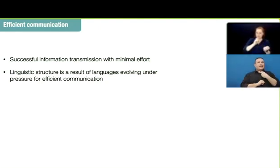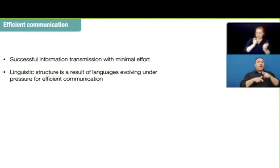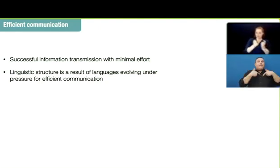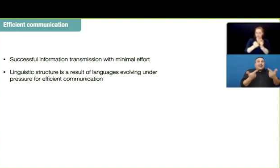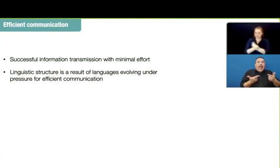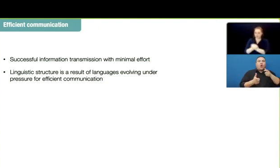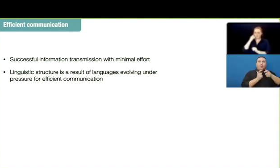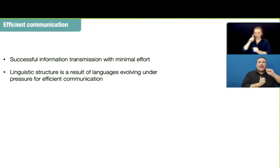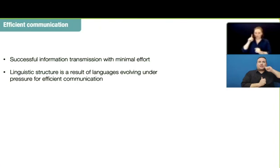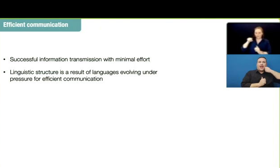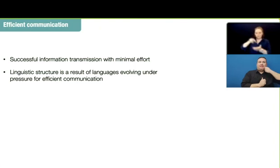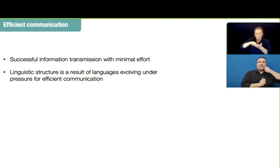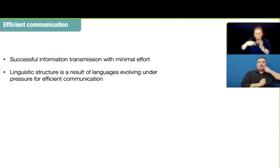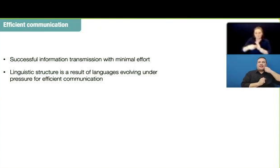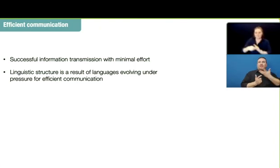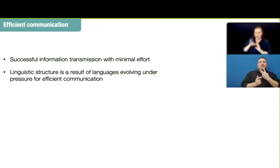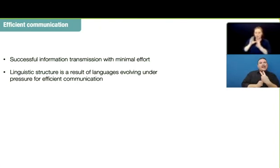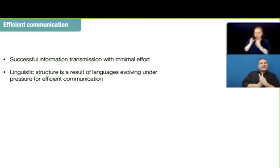efficient.